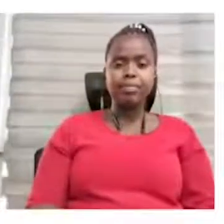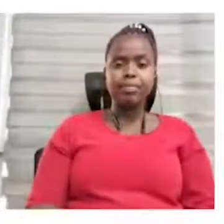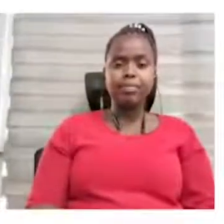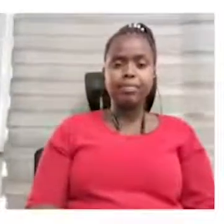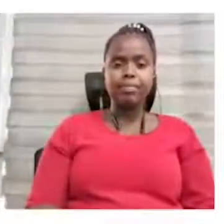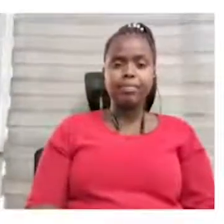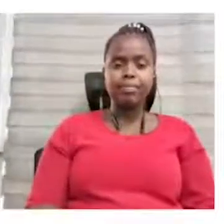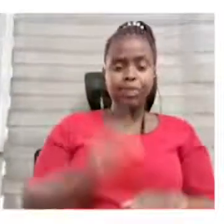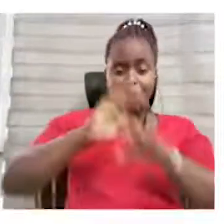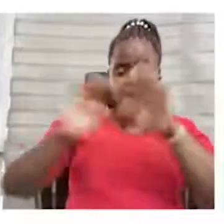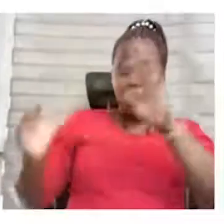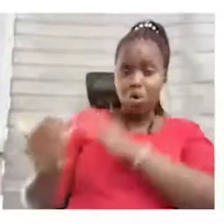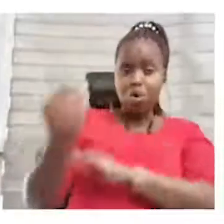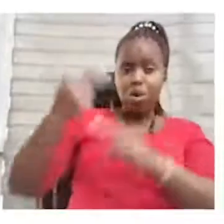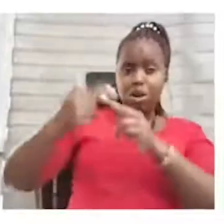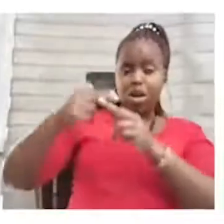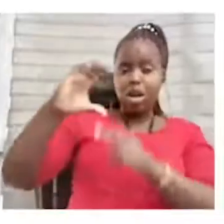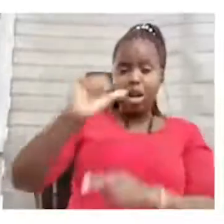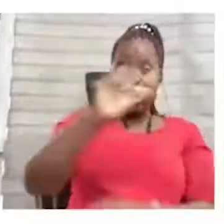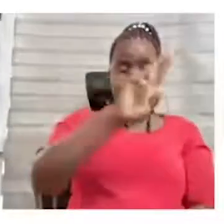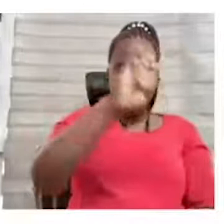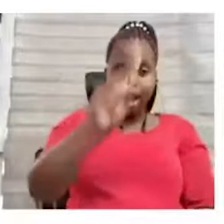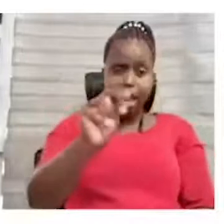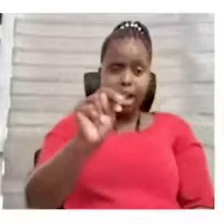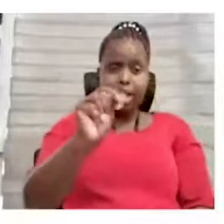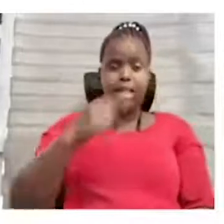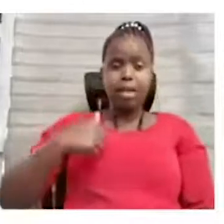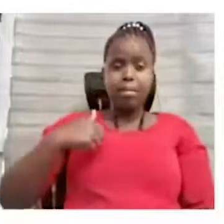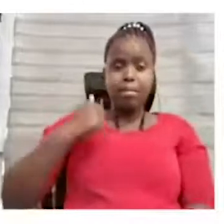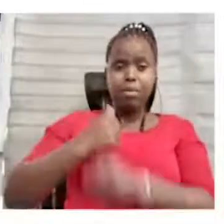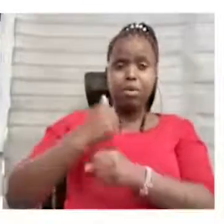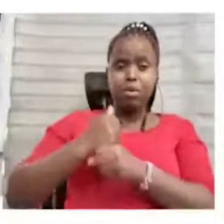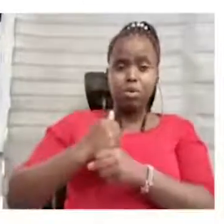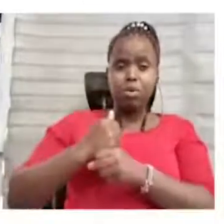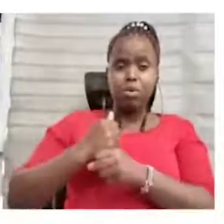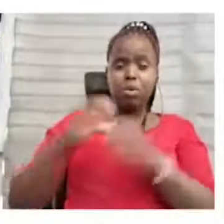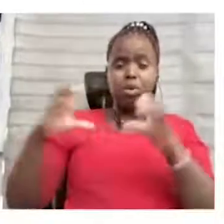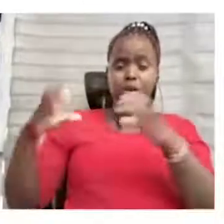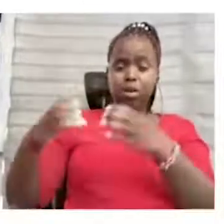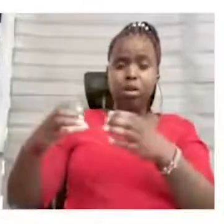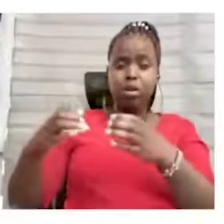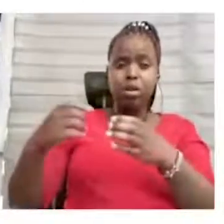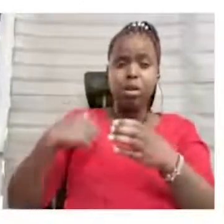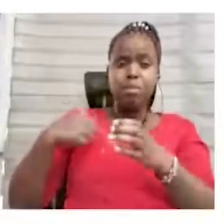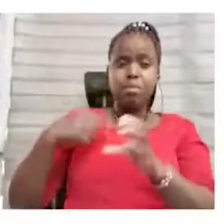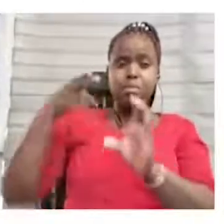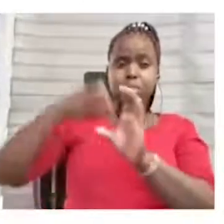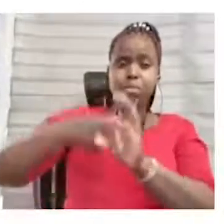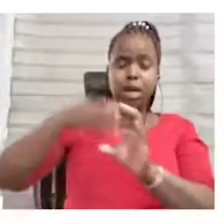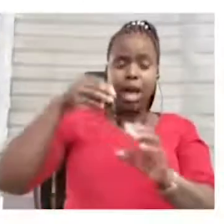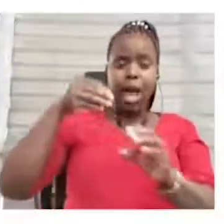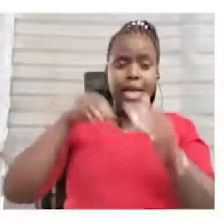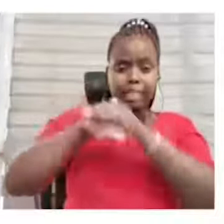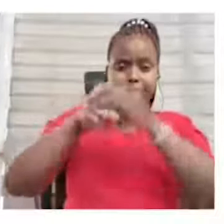Good morning. My name is Clara Smit, and I work for Vodacom South Africa. I head up our accessibility office,